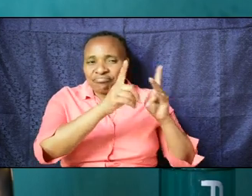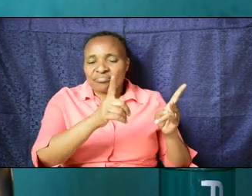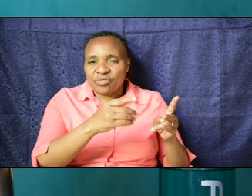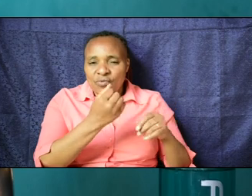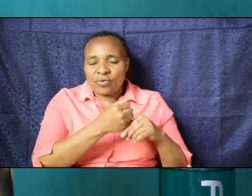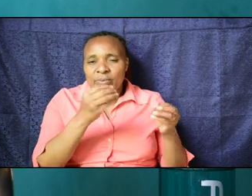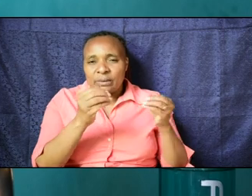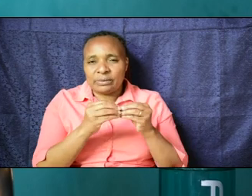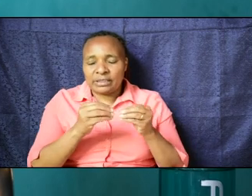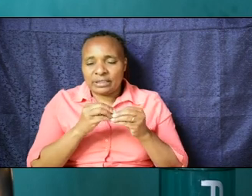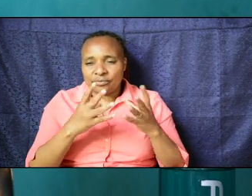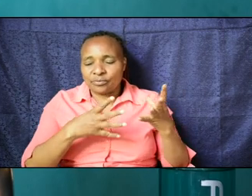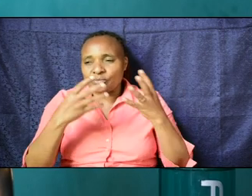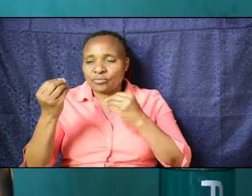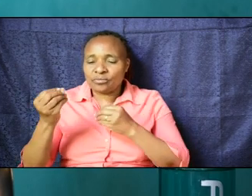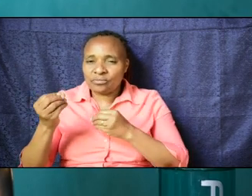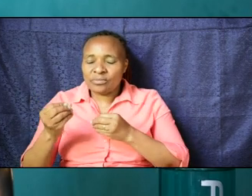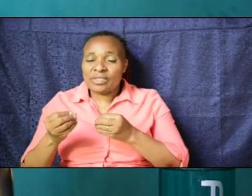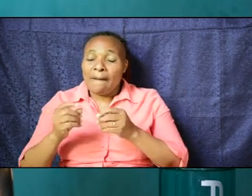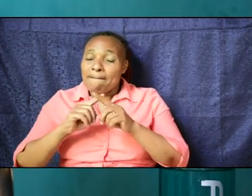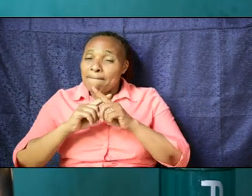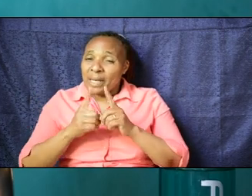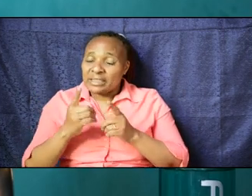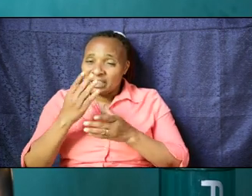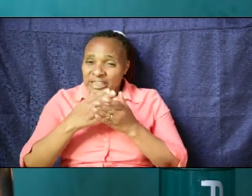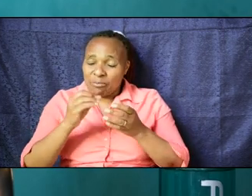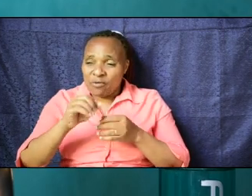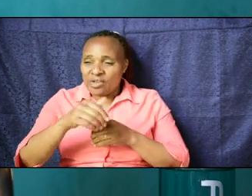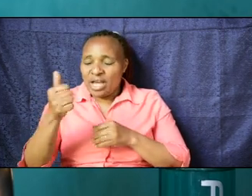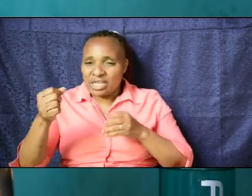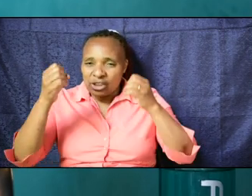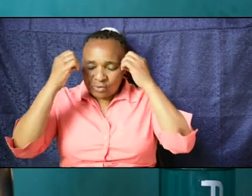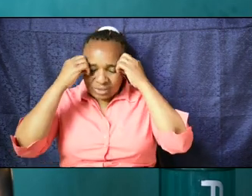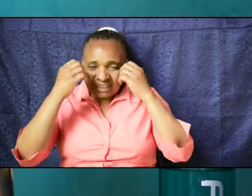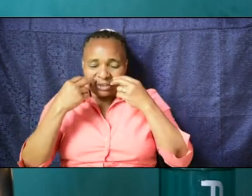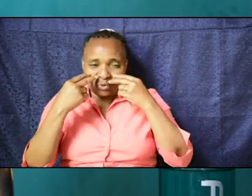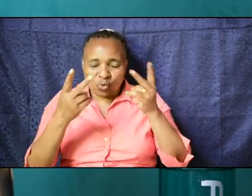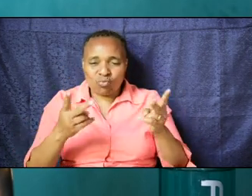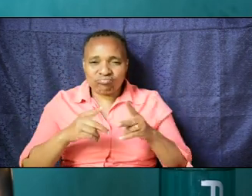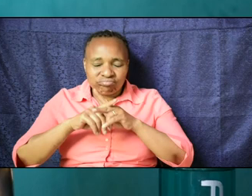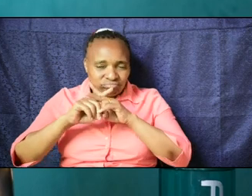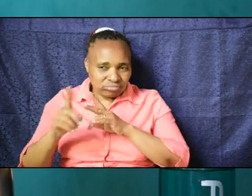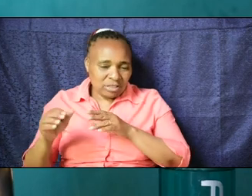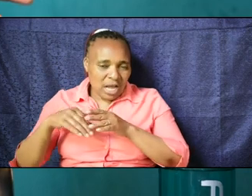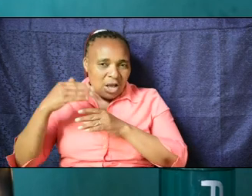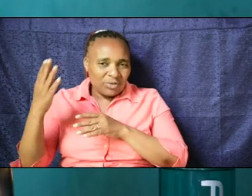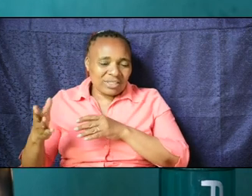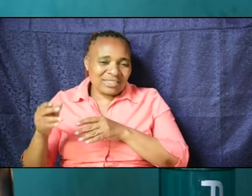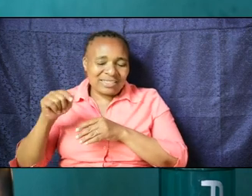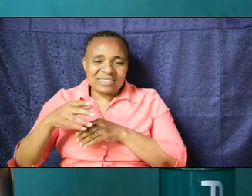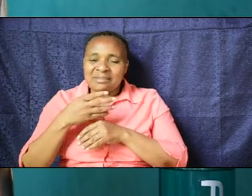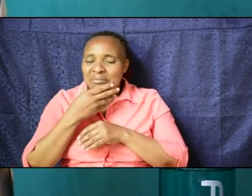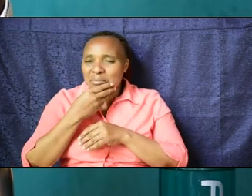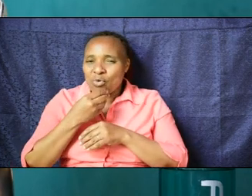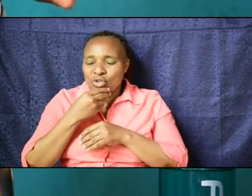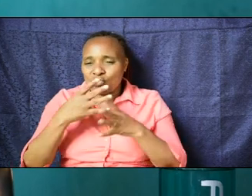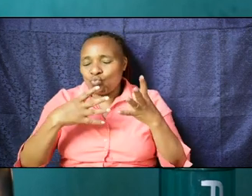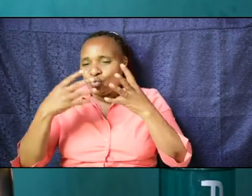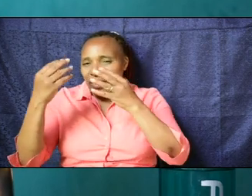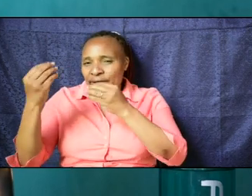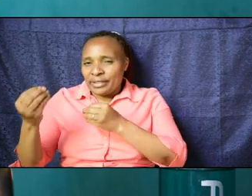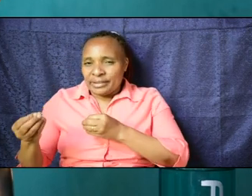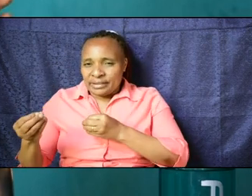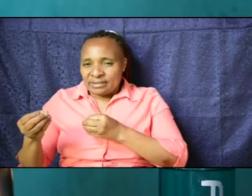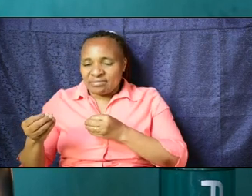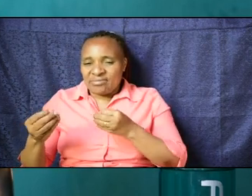meeting and went there. But some of the other students saw them sneaking out. So these guys just went. They